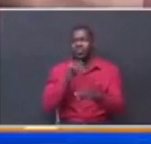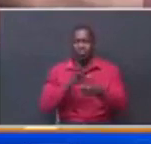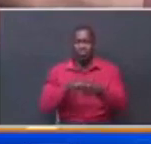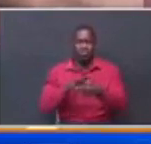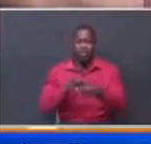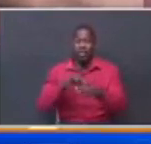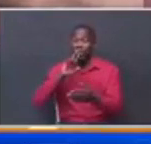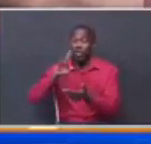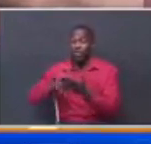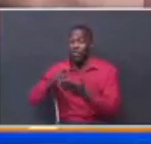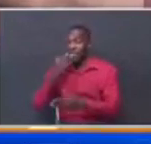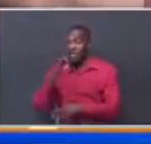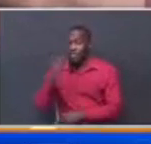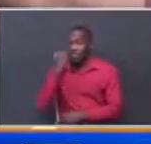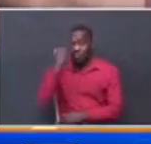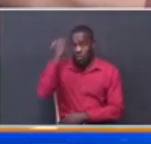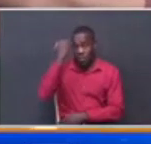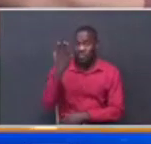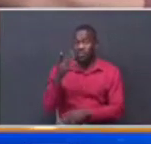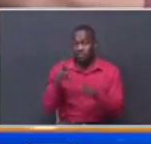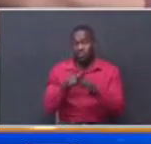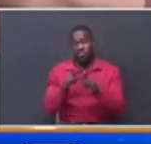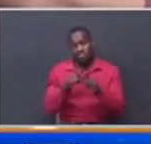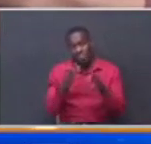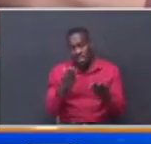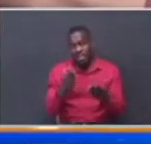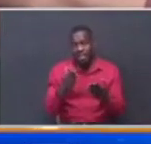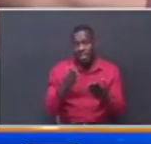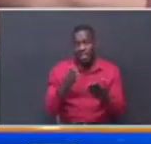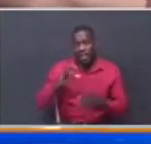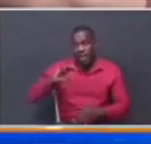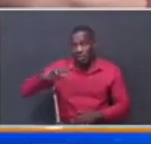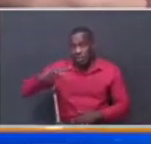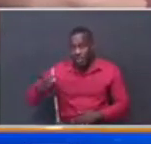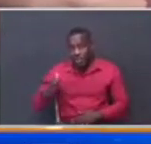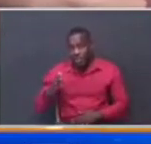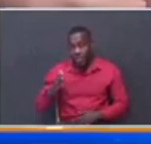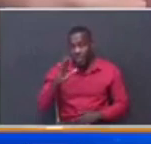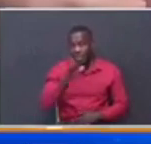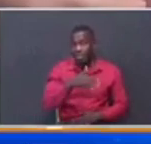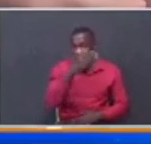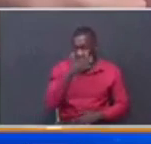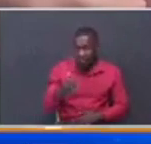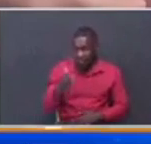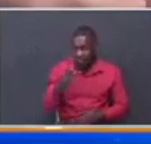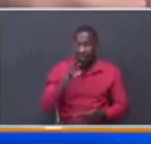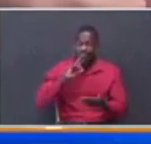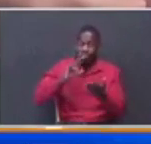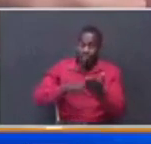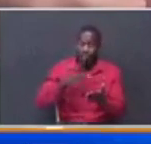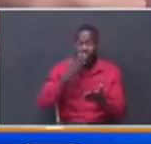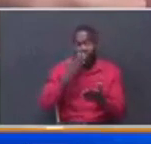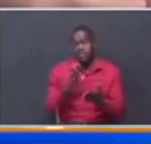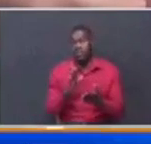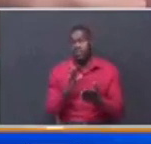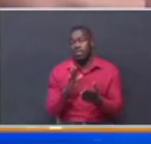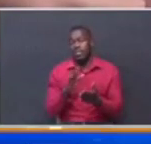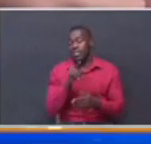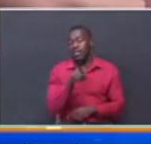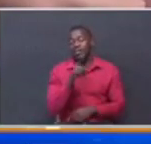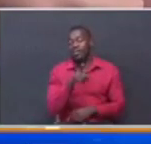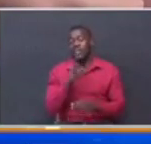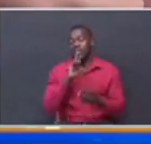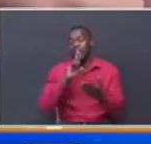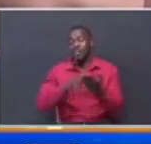sent to the National Assembly. All those petitions have actually been done with, and we expect swift action. Otherwise, we will paralyze the recruitment